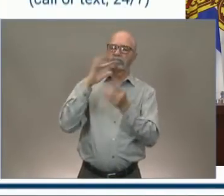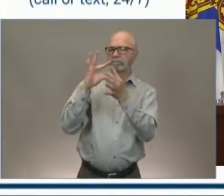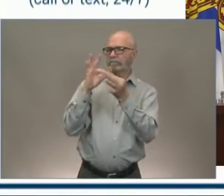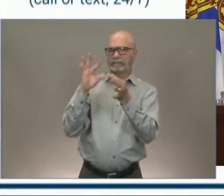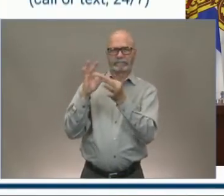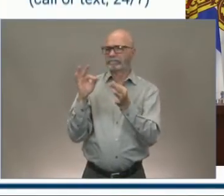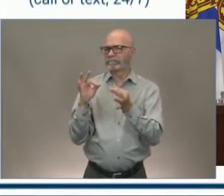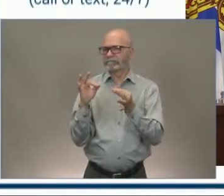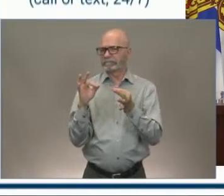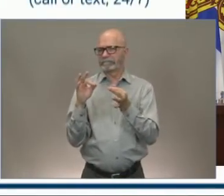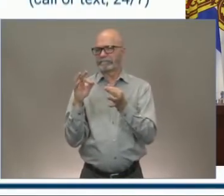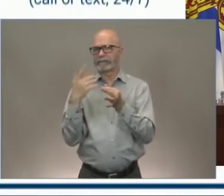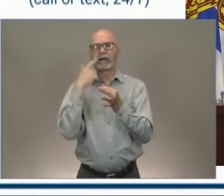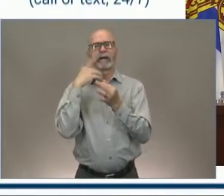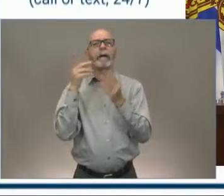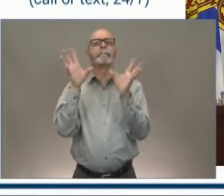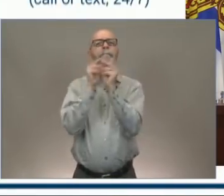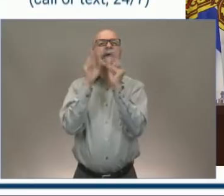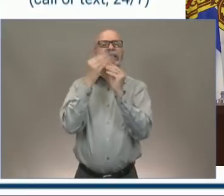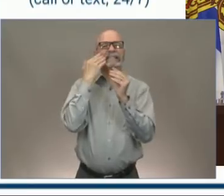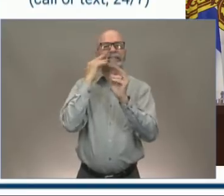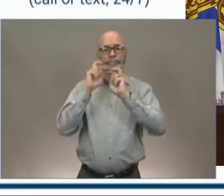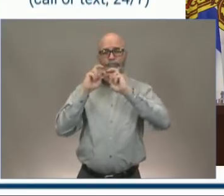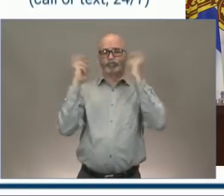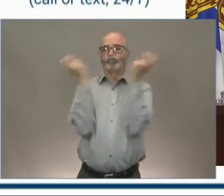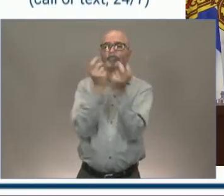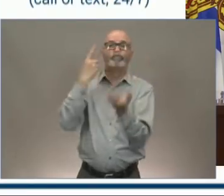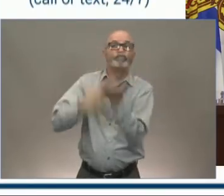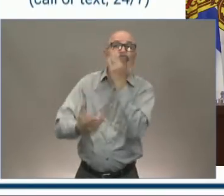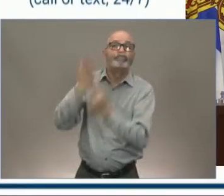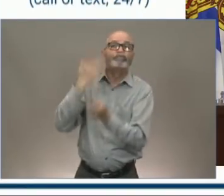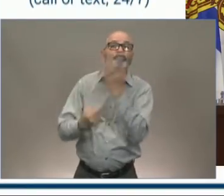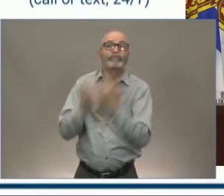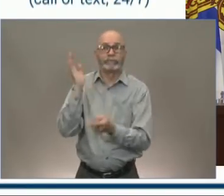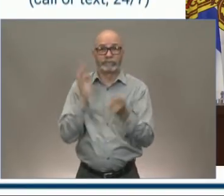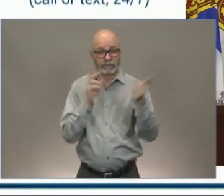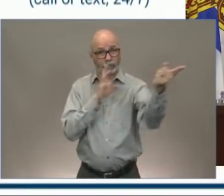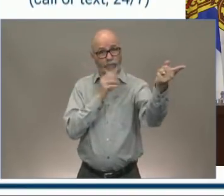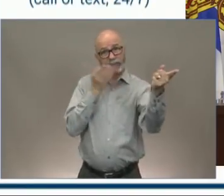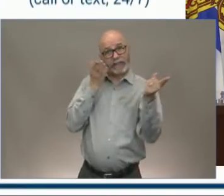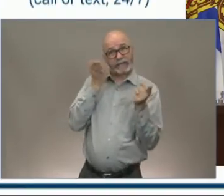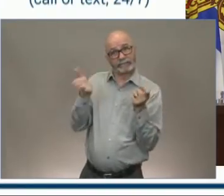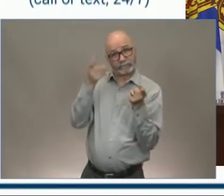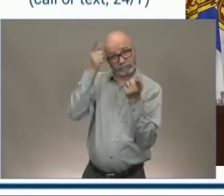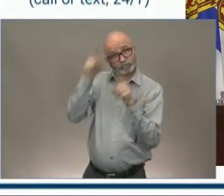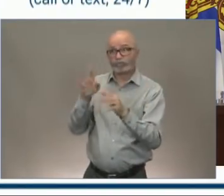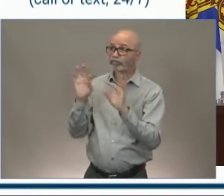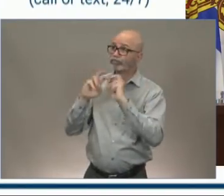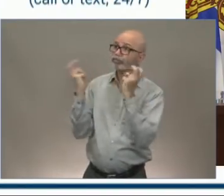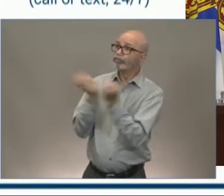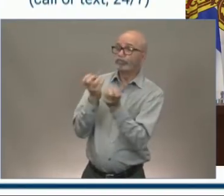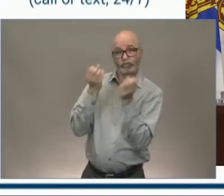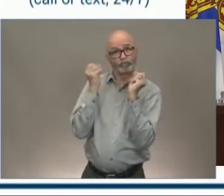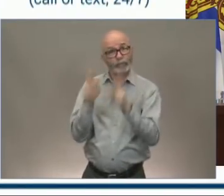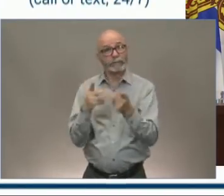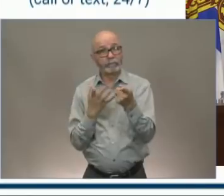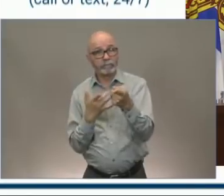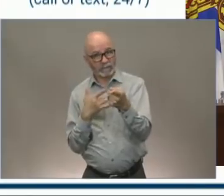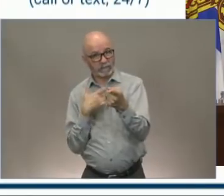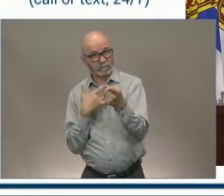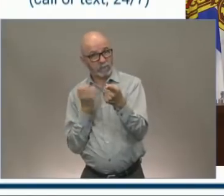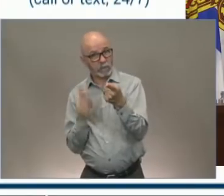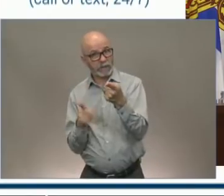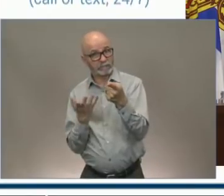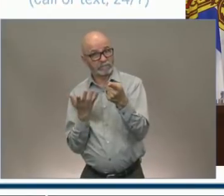of their personal safety in some cases. I'm wondering if you share these concerns about the safety of physically distanced in-person